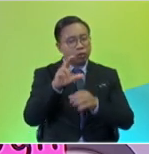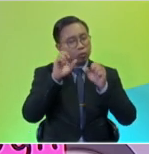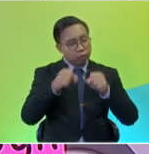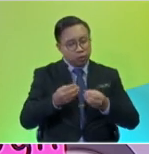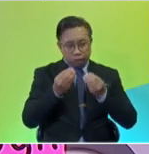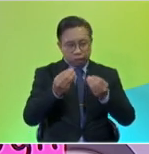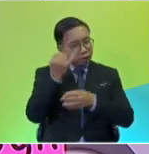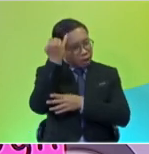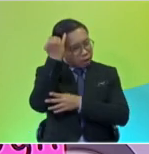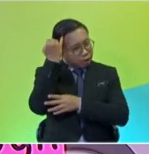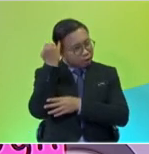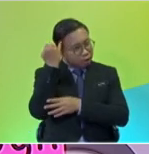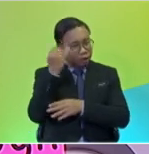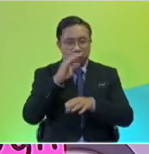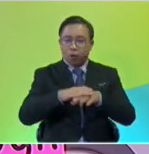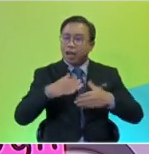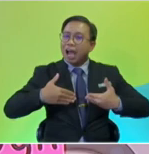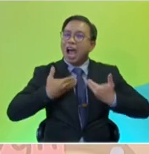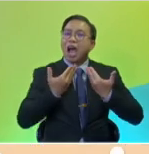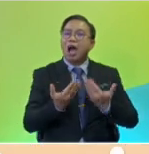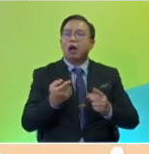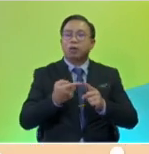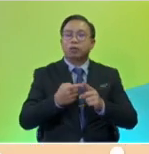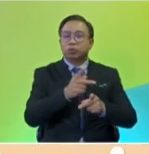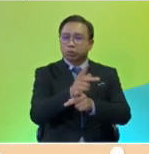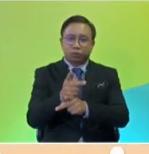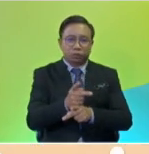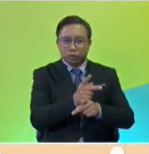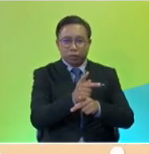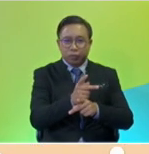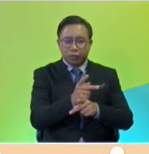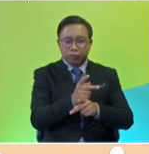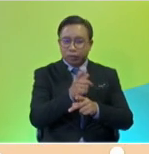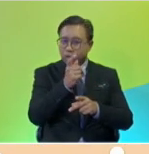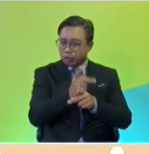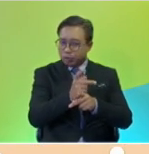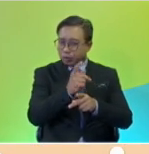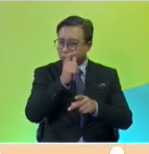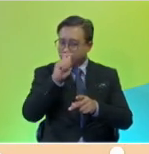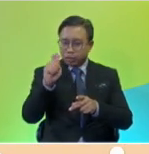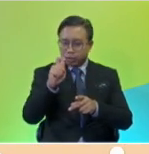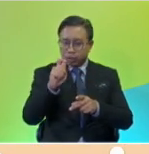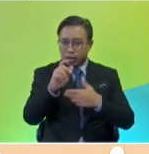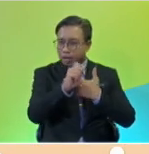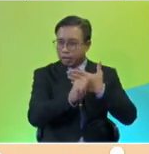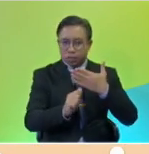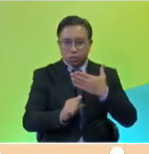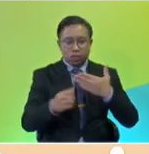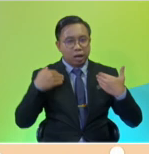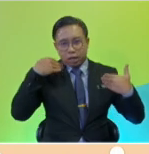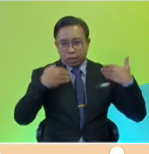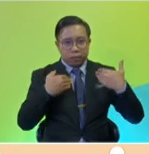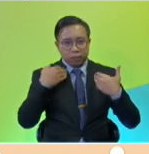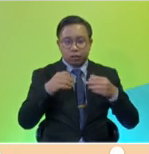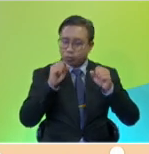some ideas, right, on how to save the endangered animals. Could you please